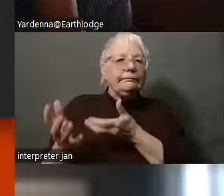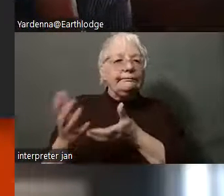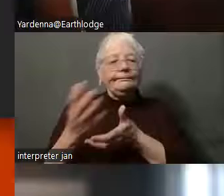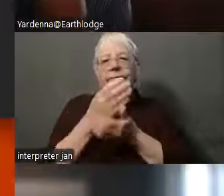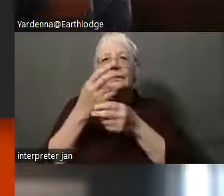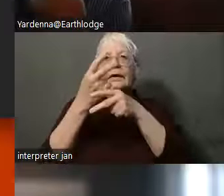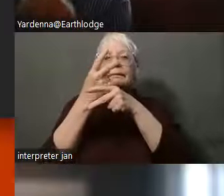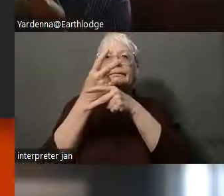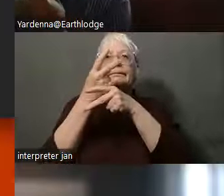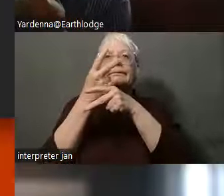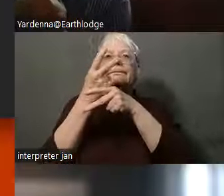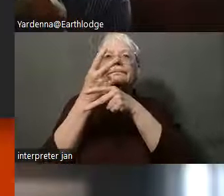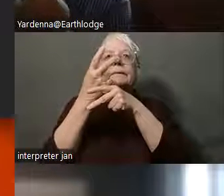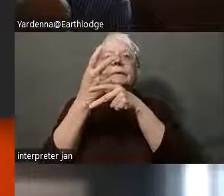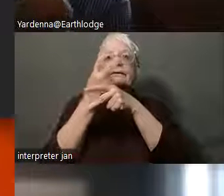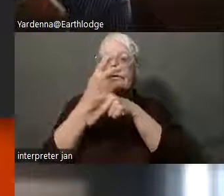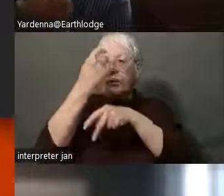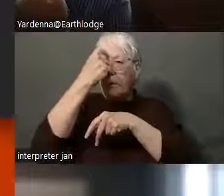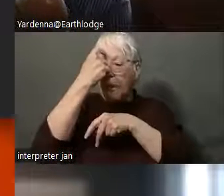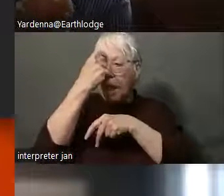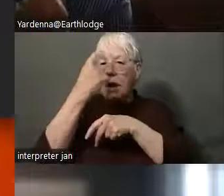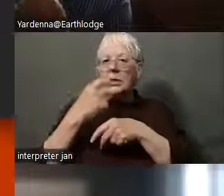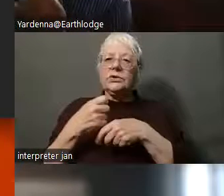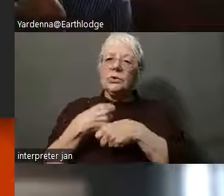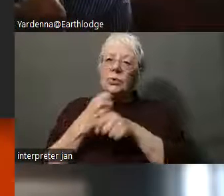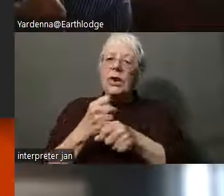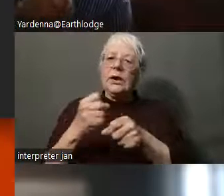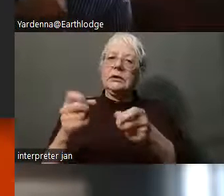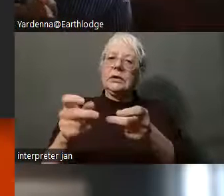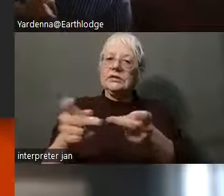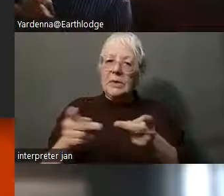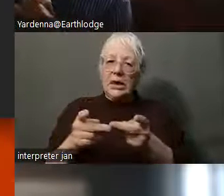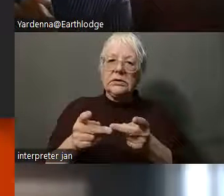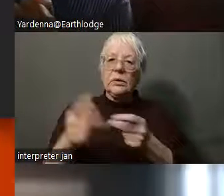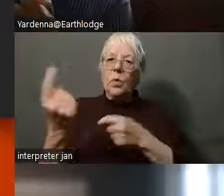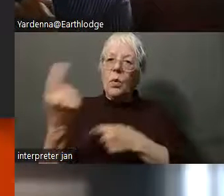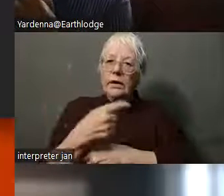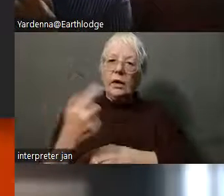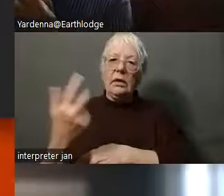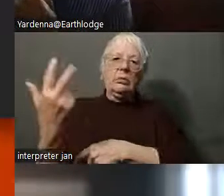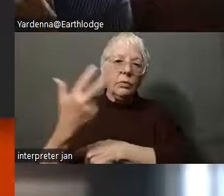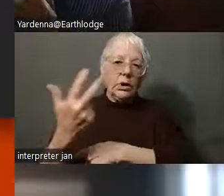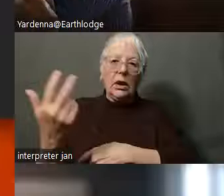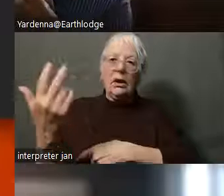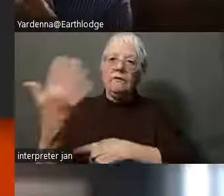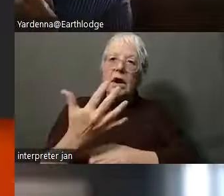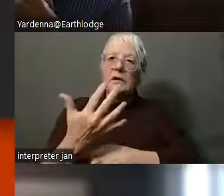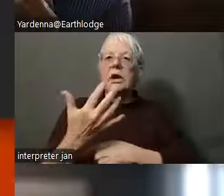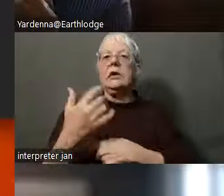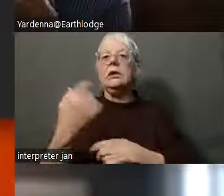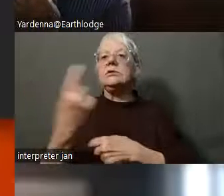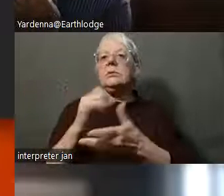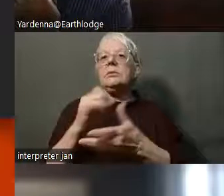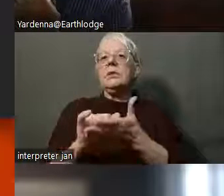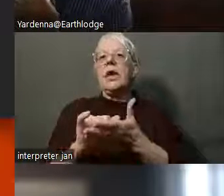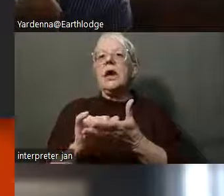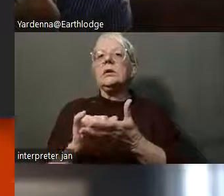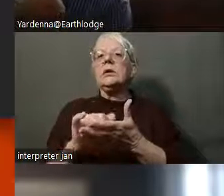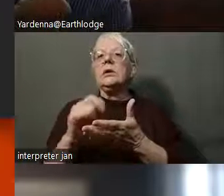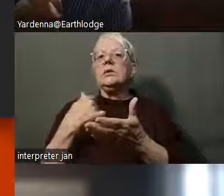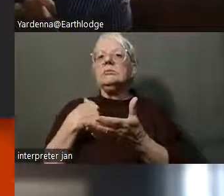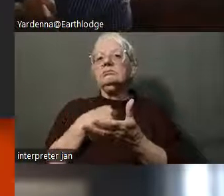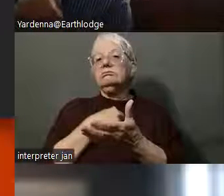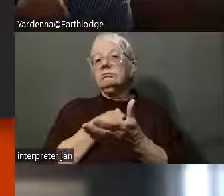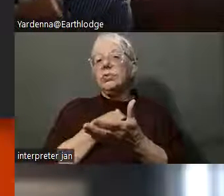So creating a space that's for 1 day, 3 day, 5 day is something that we find would be very helpful just